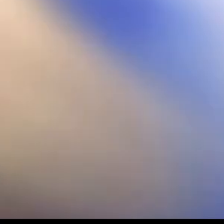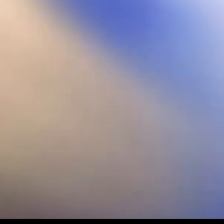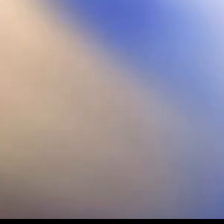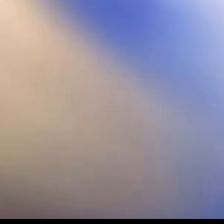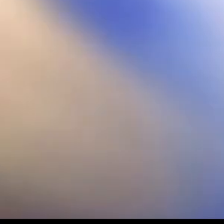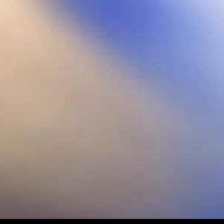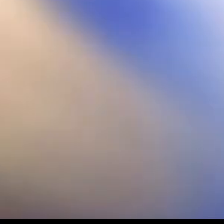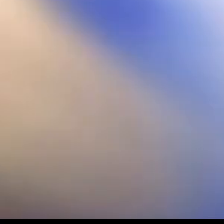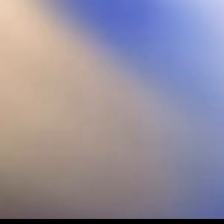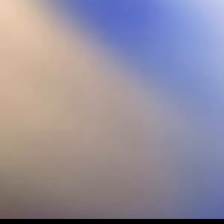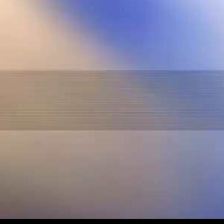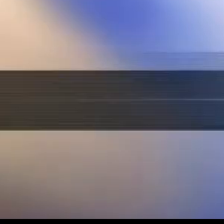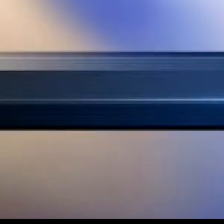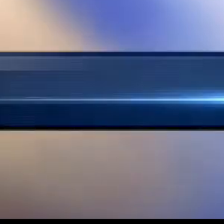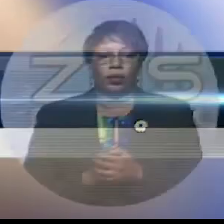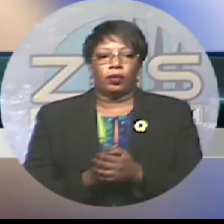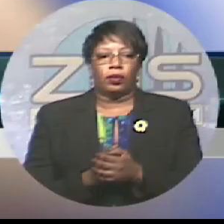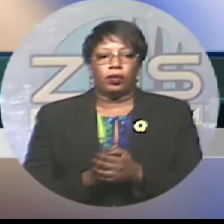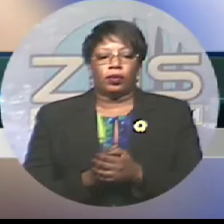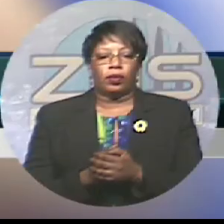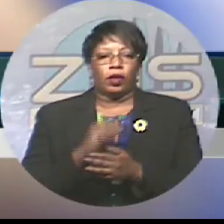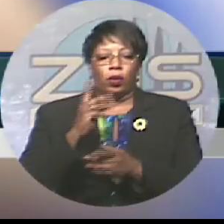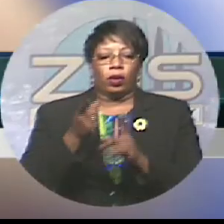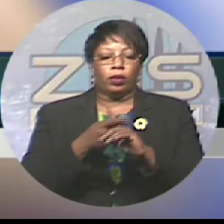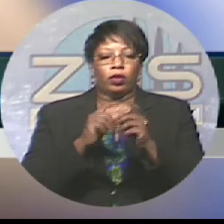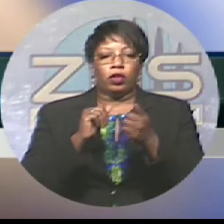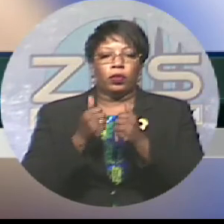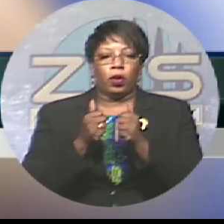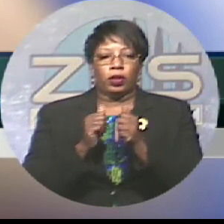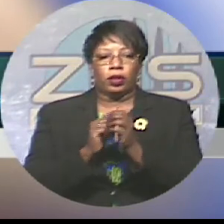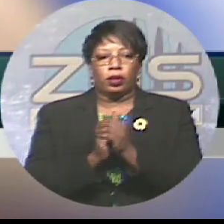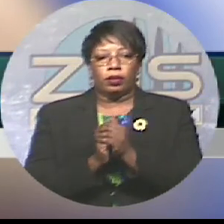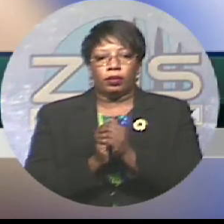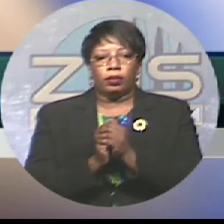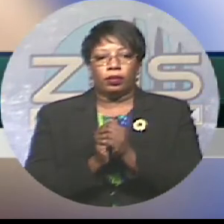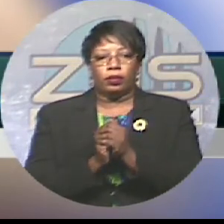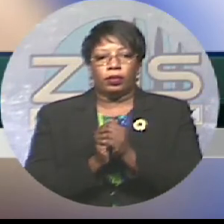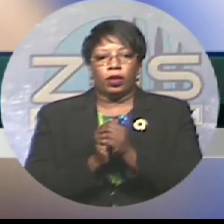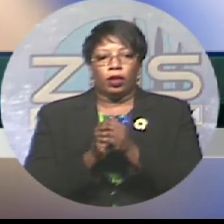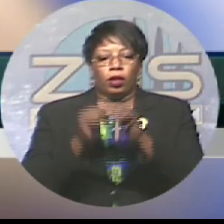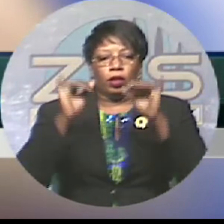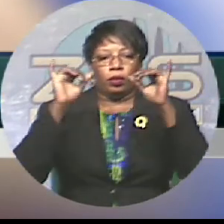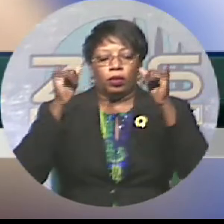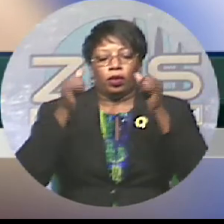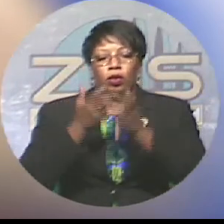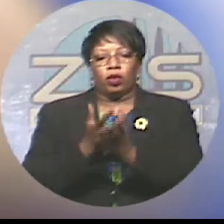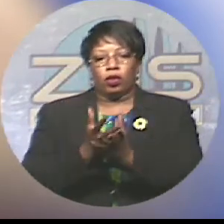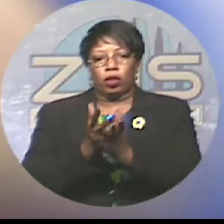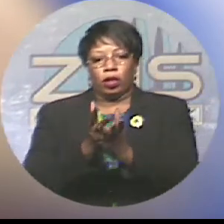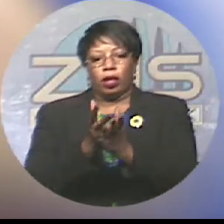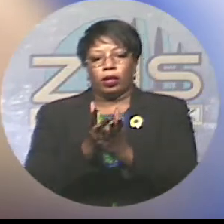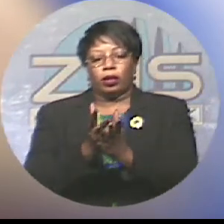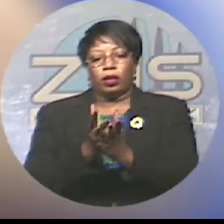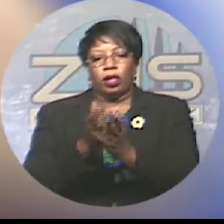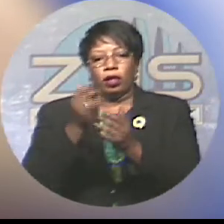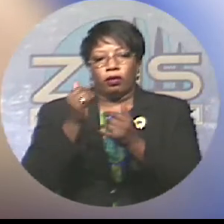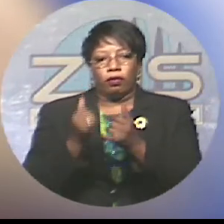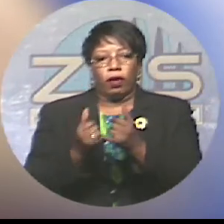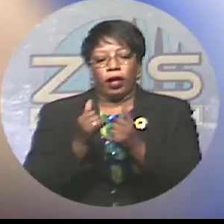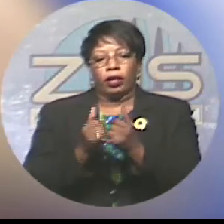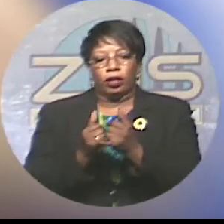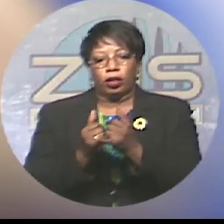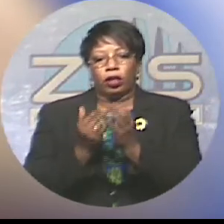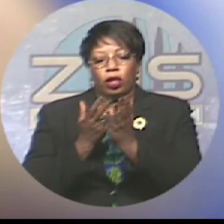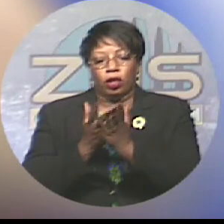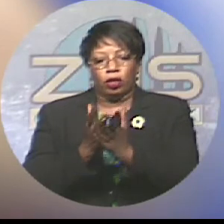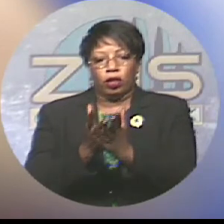Good Sunday evening, Bahamas. Welcome to sports. I'm Jared Higgs. The Buller Edge Class C Regatta is the final sloop sailing race of the